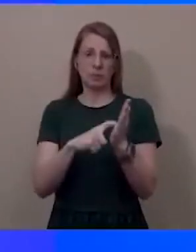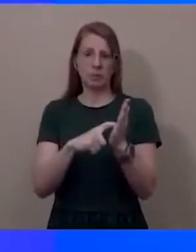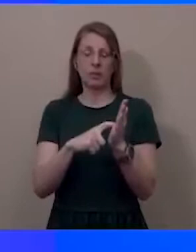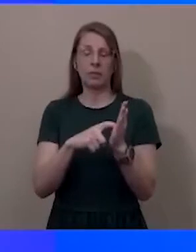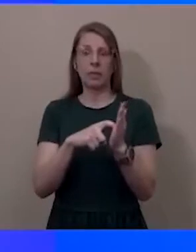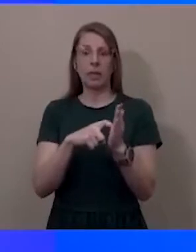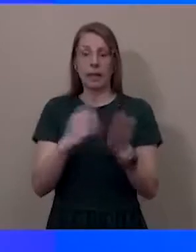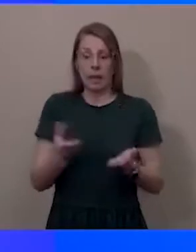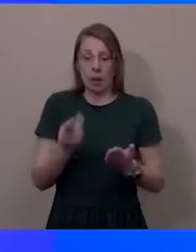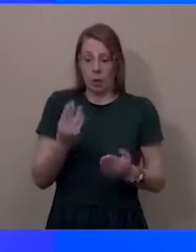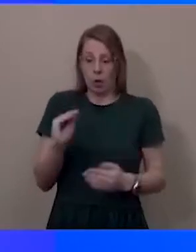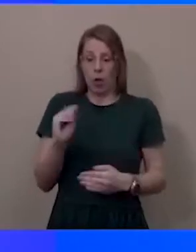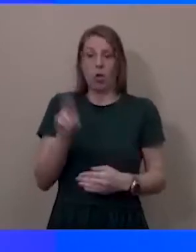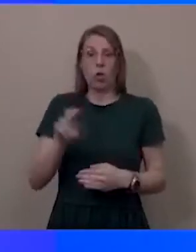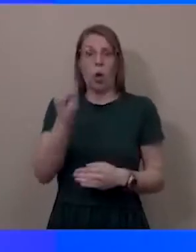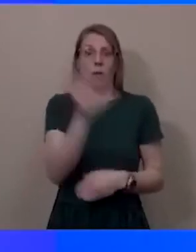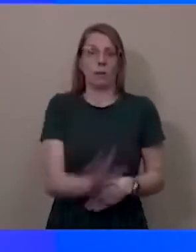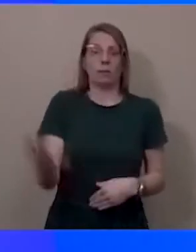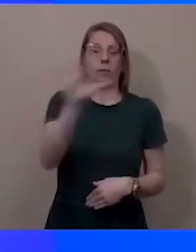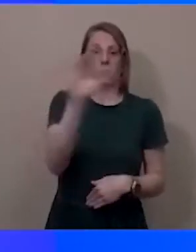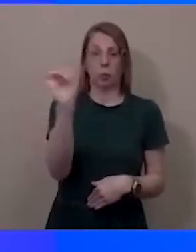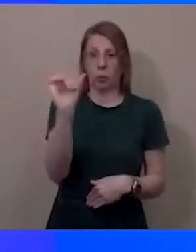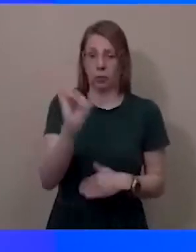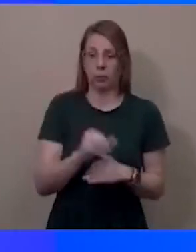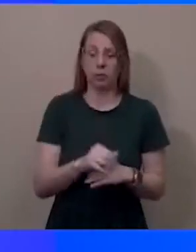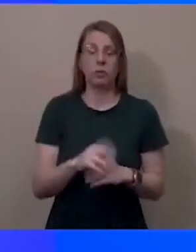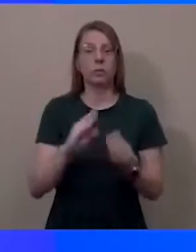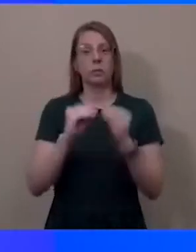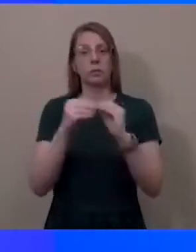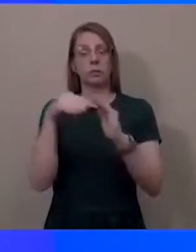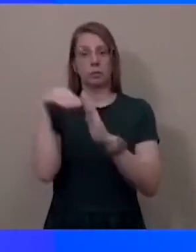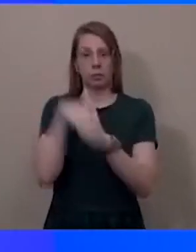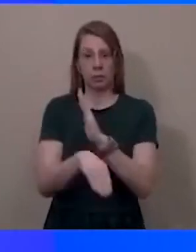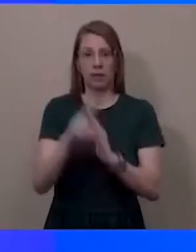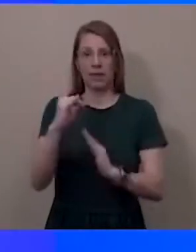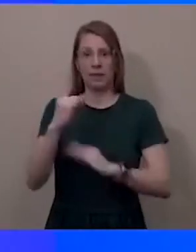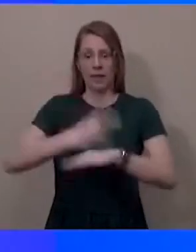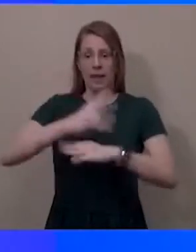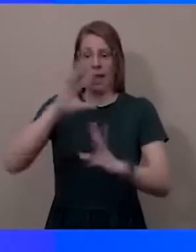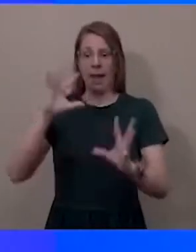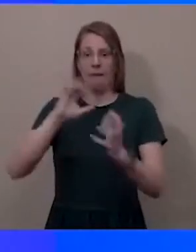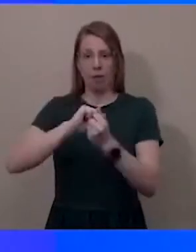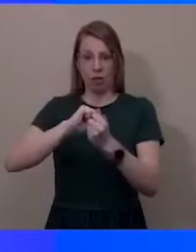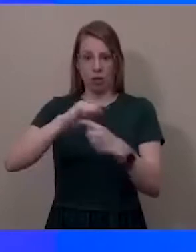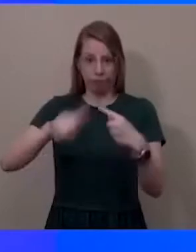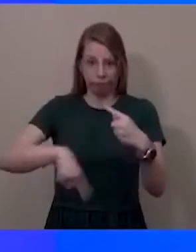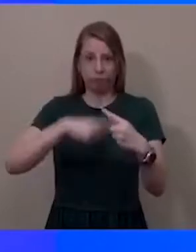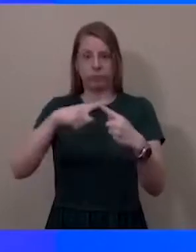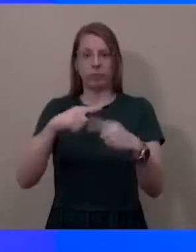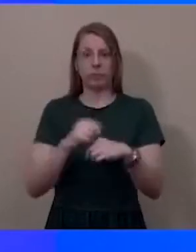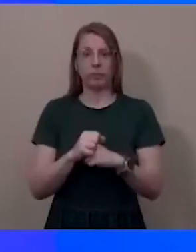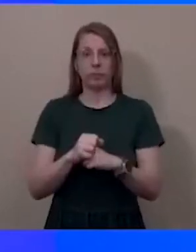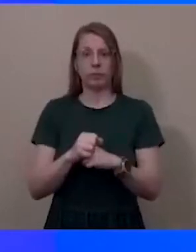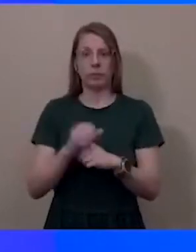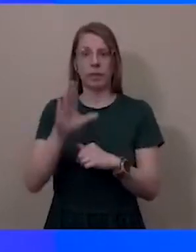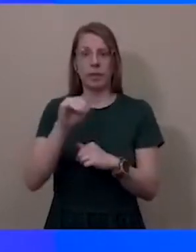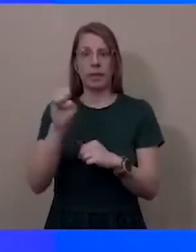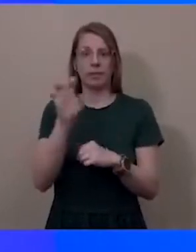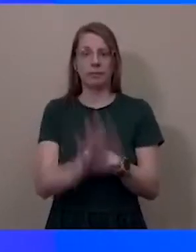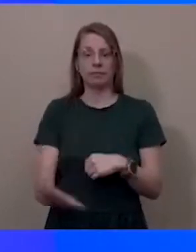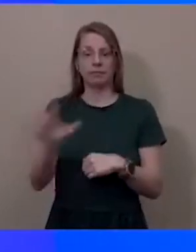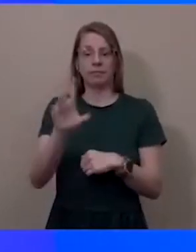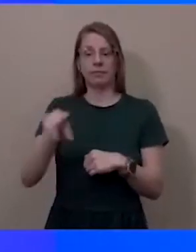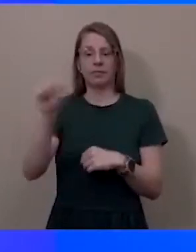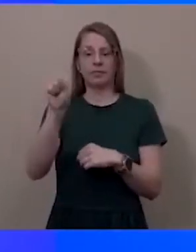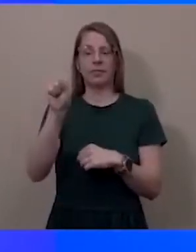as well. A very significant drop in the rolling 7-day average of cases around the United States. And